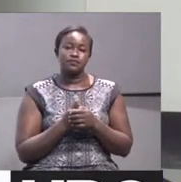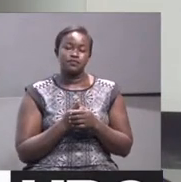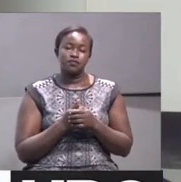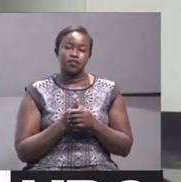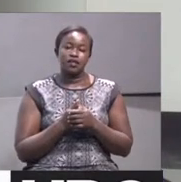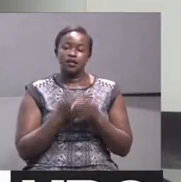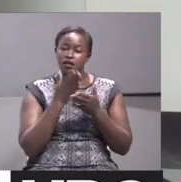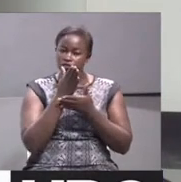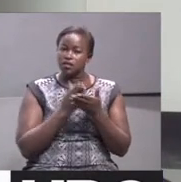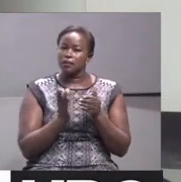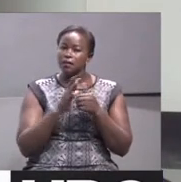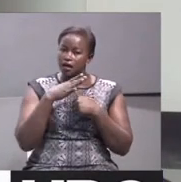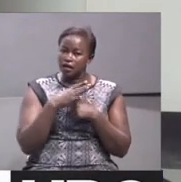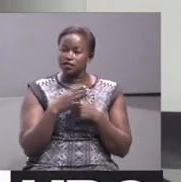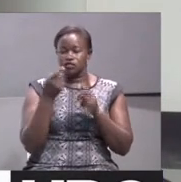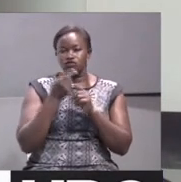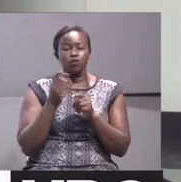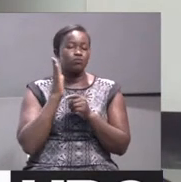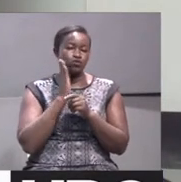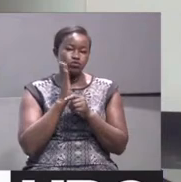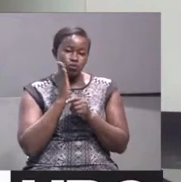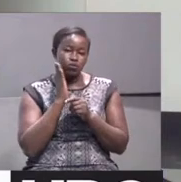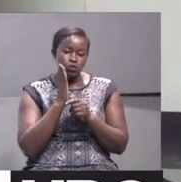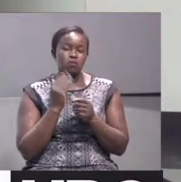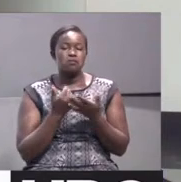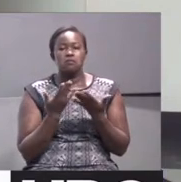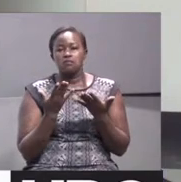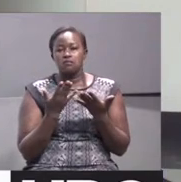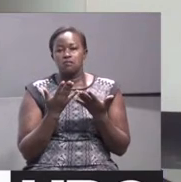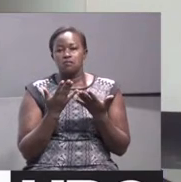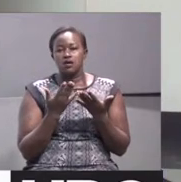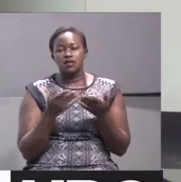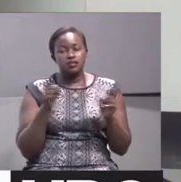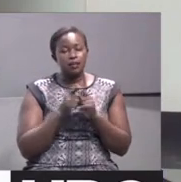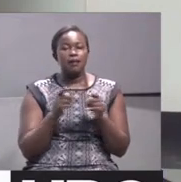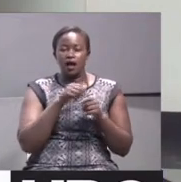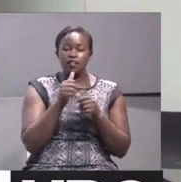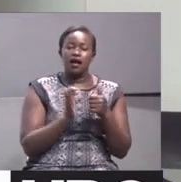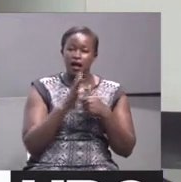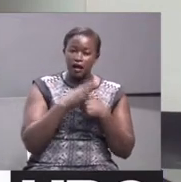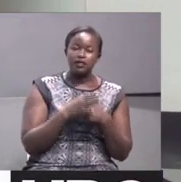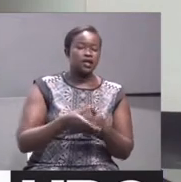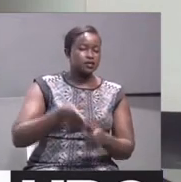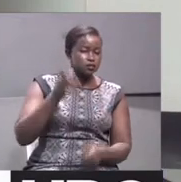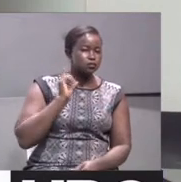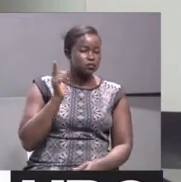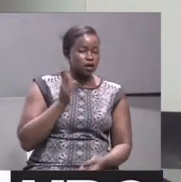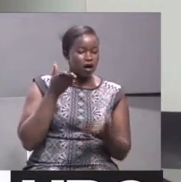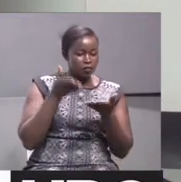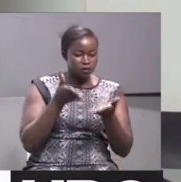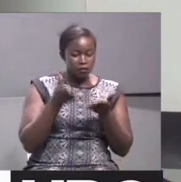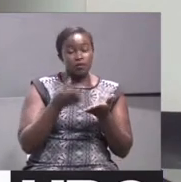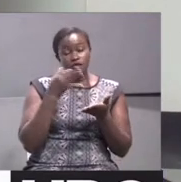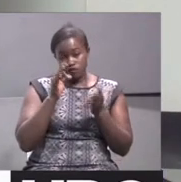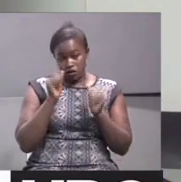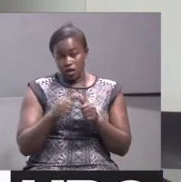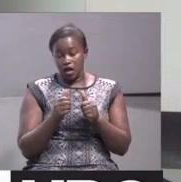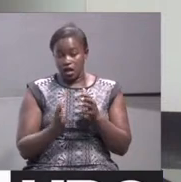These cultures that are Western and these cultures that are indigenous. If we can do that, I think we can help to